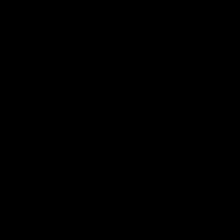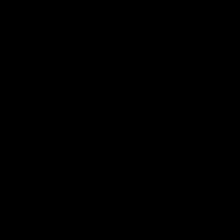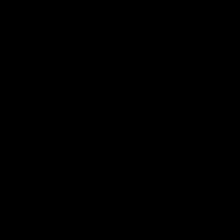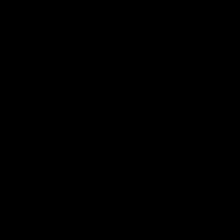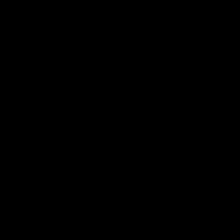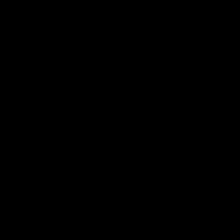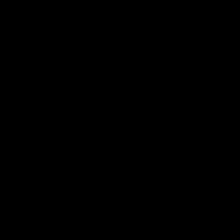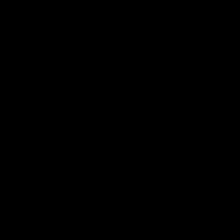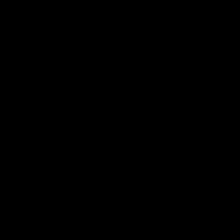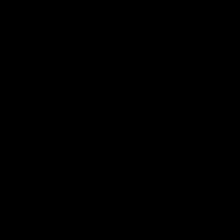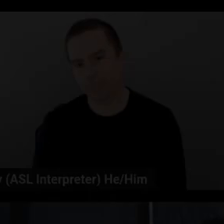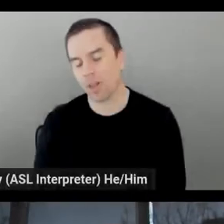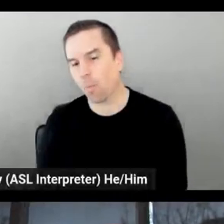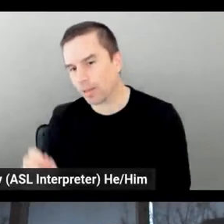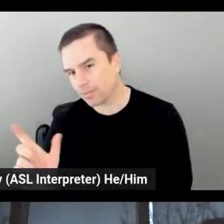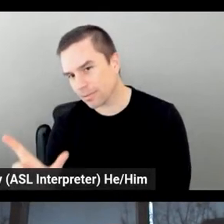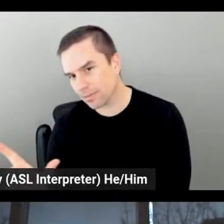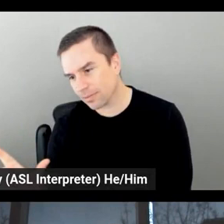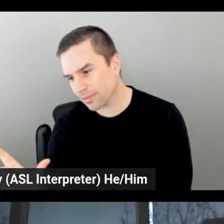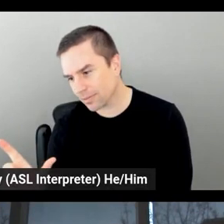It's a